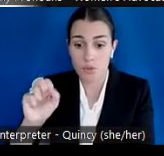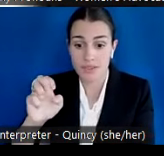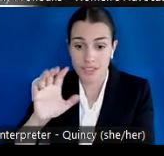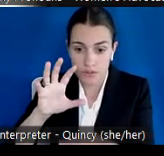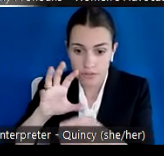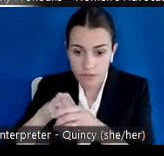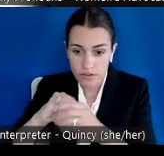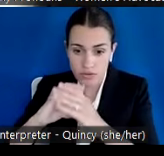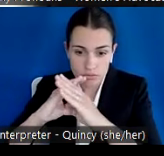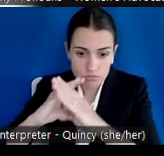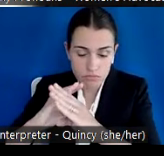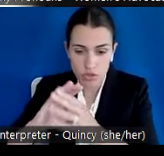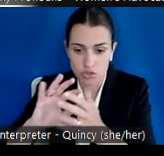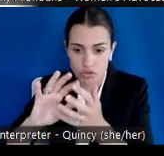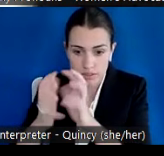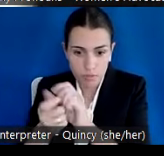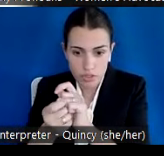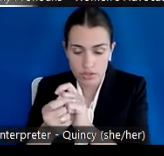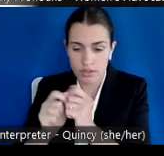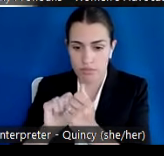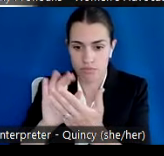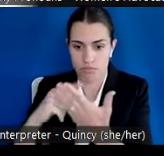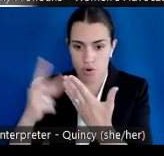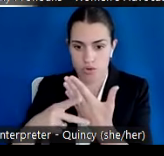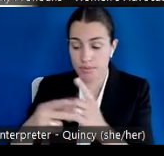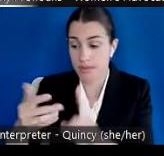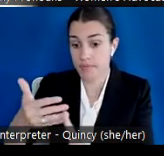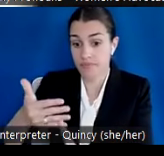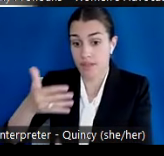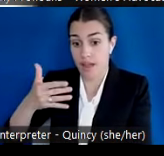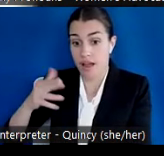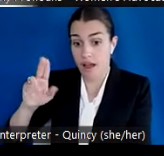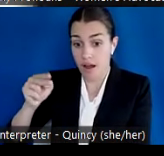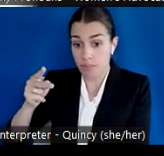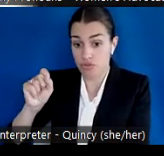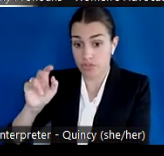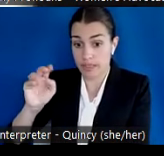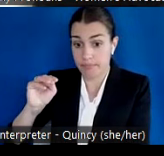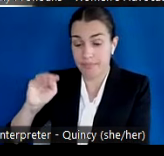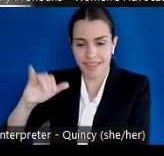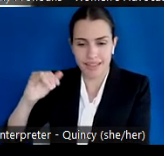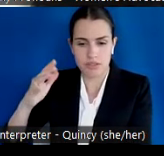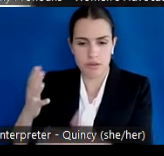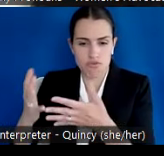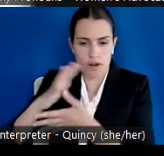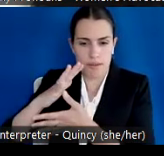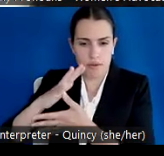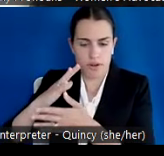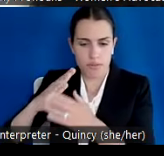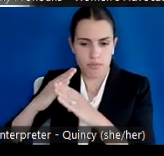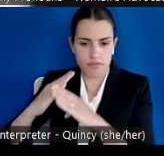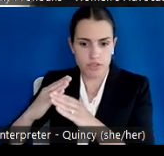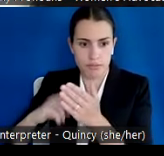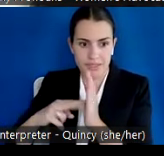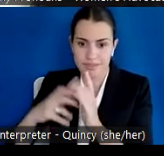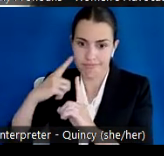programs. And then an upstream approach involves that primary prevention, which aims to stop violence before it starts,